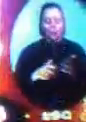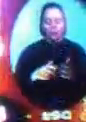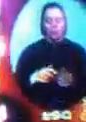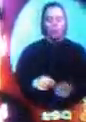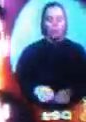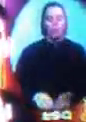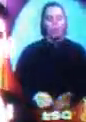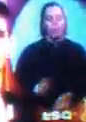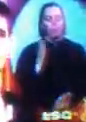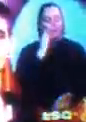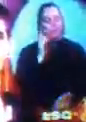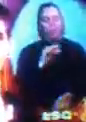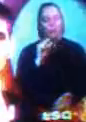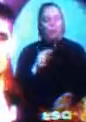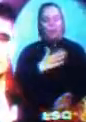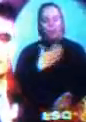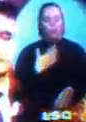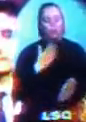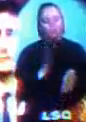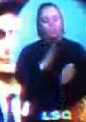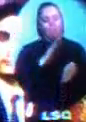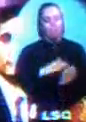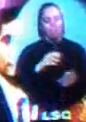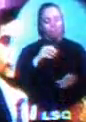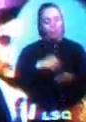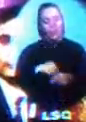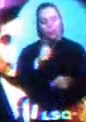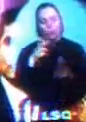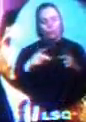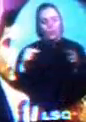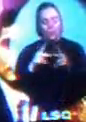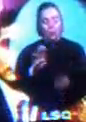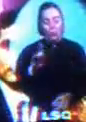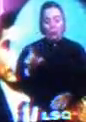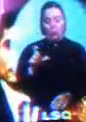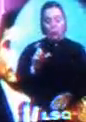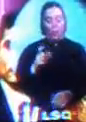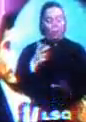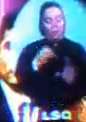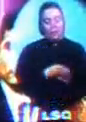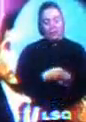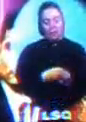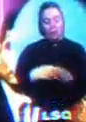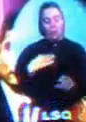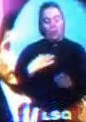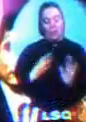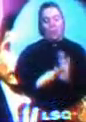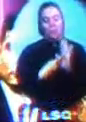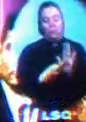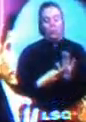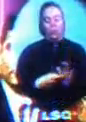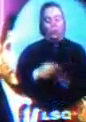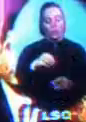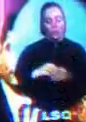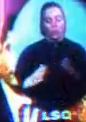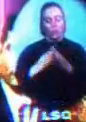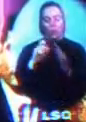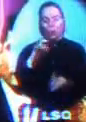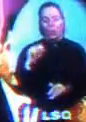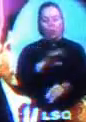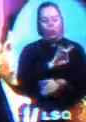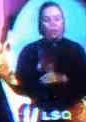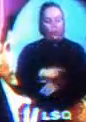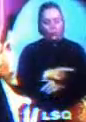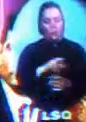Honourable Member for Vaudreuil-Soulanges. Mr. Speaker, we know that the government doesn't like to be criticised abroad. By refusing